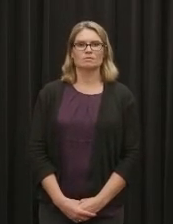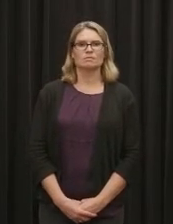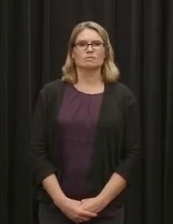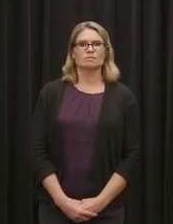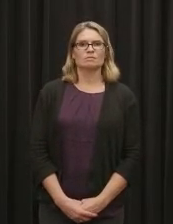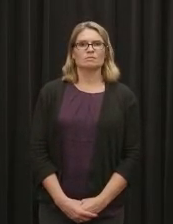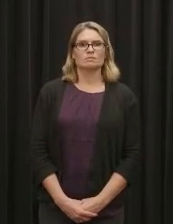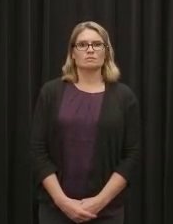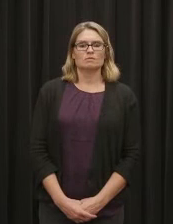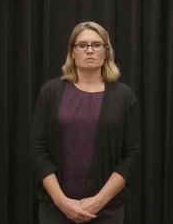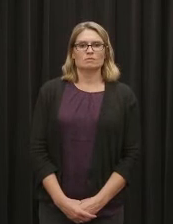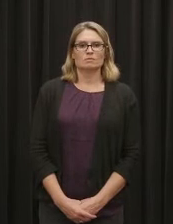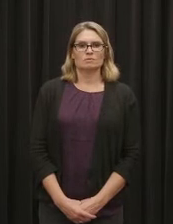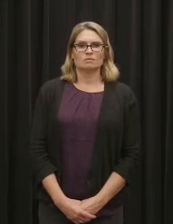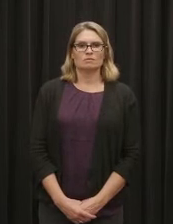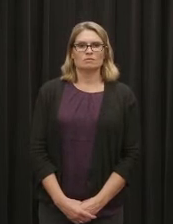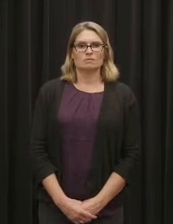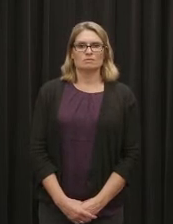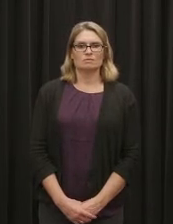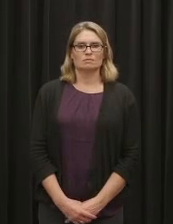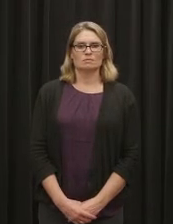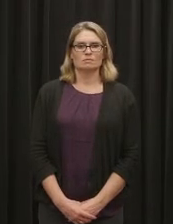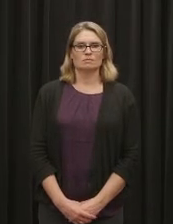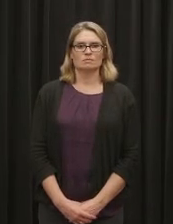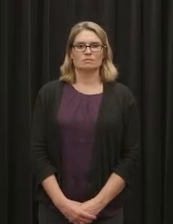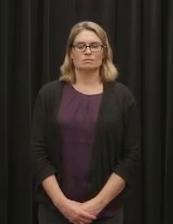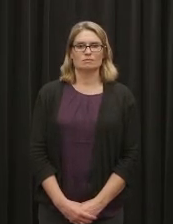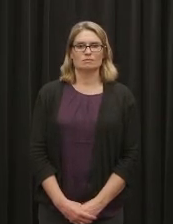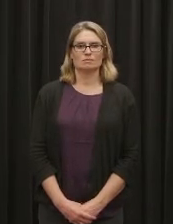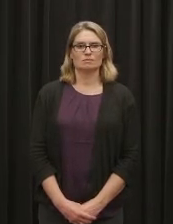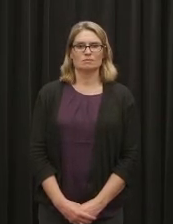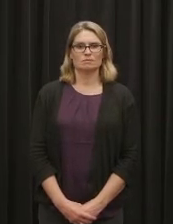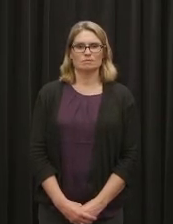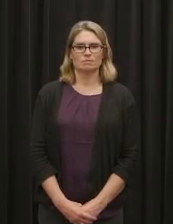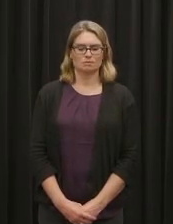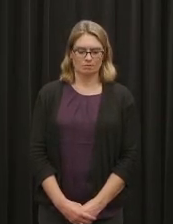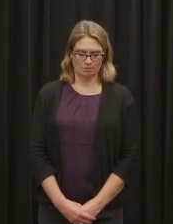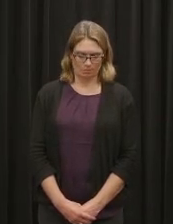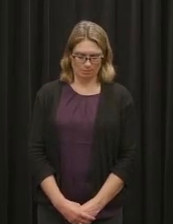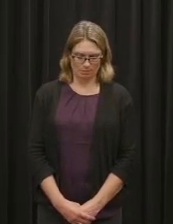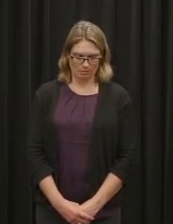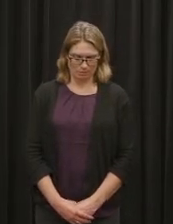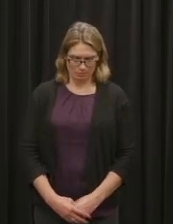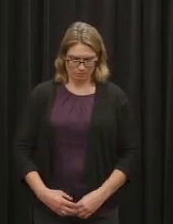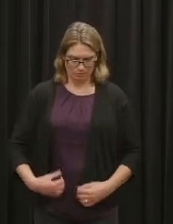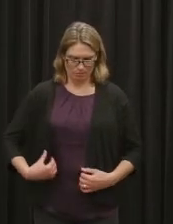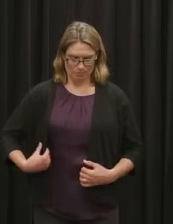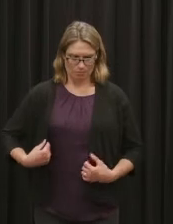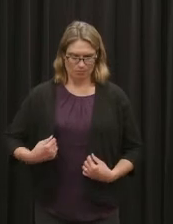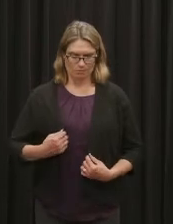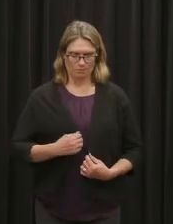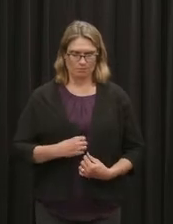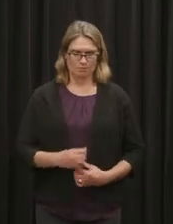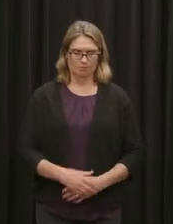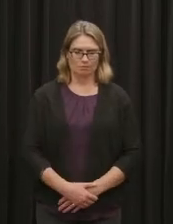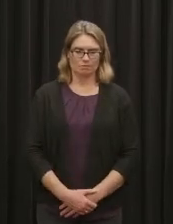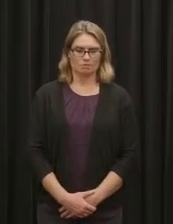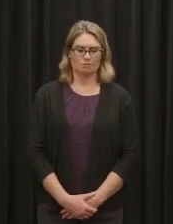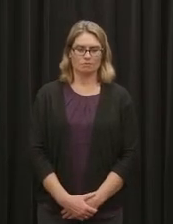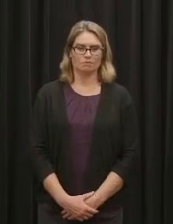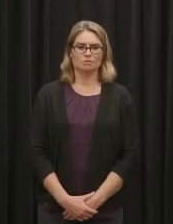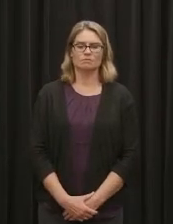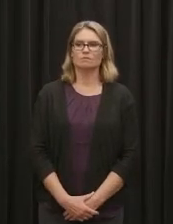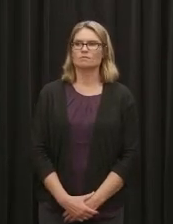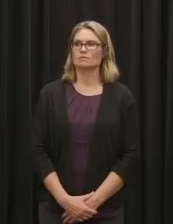national level with 5 groups who gave information on that, and we got the information